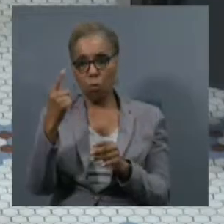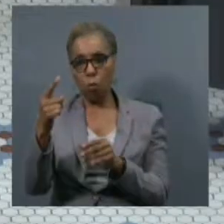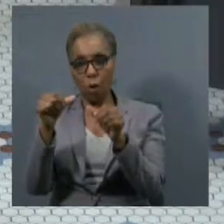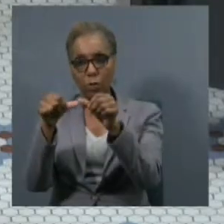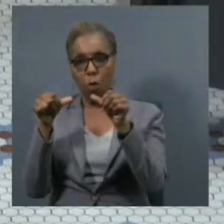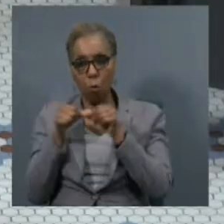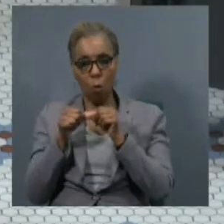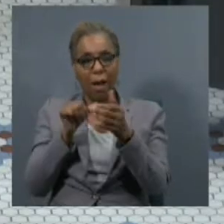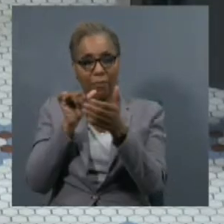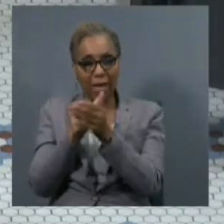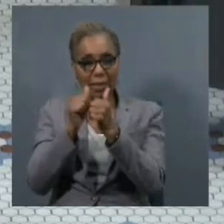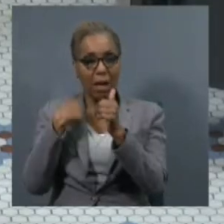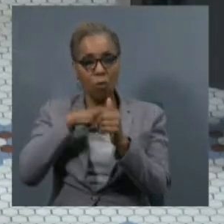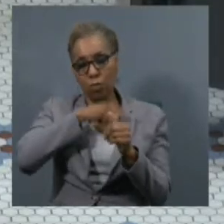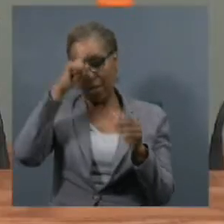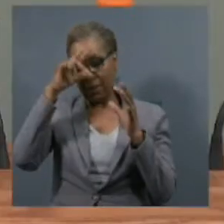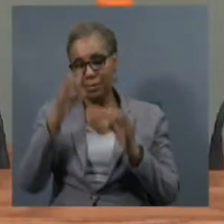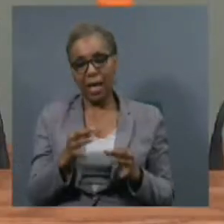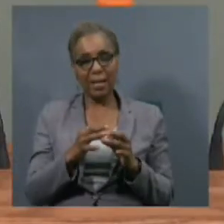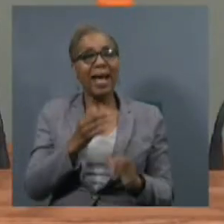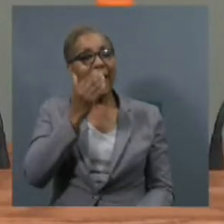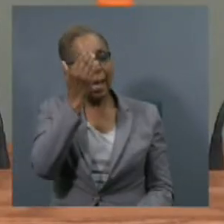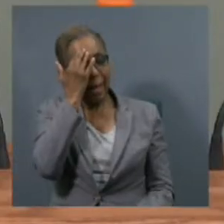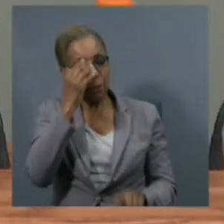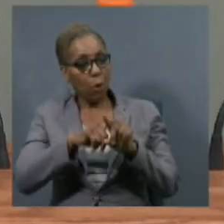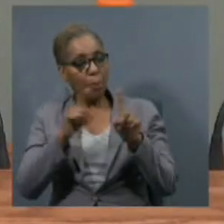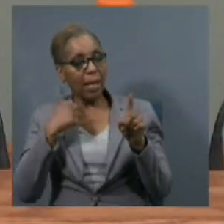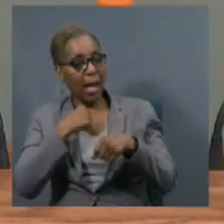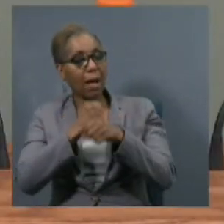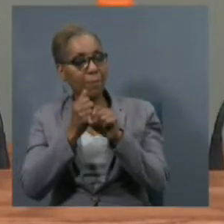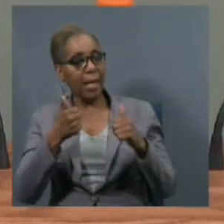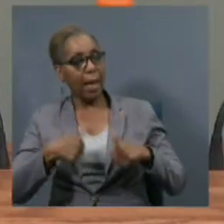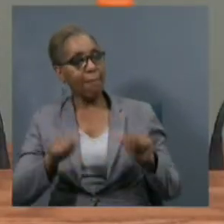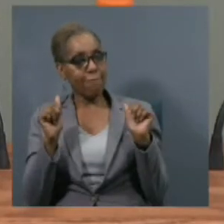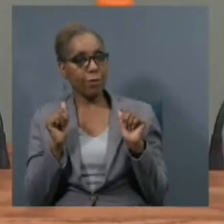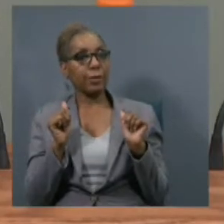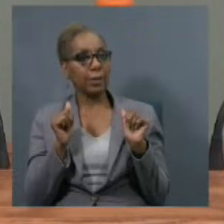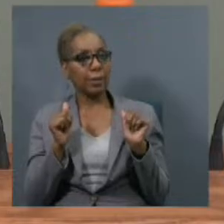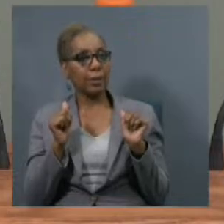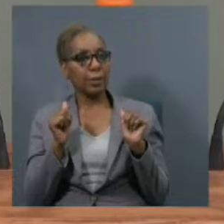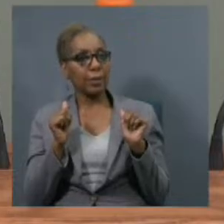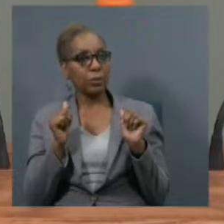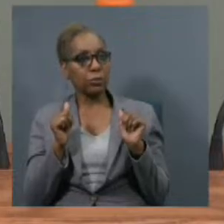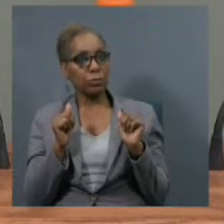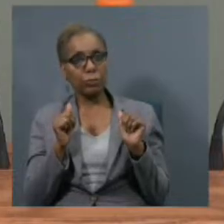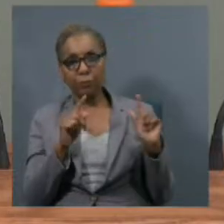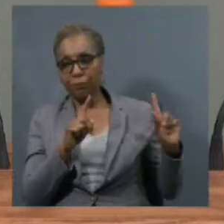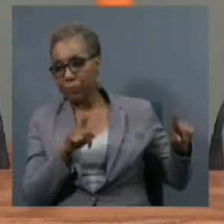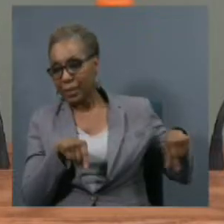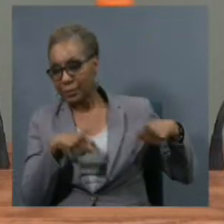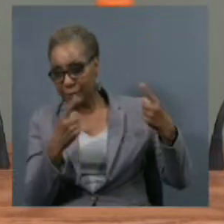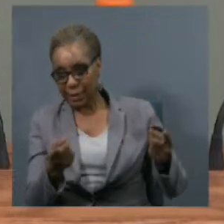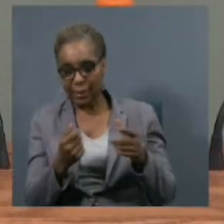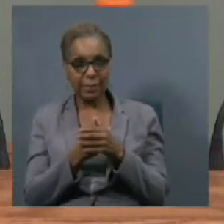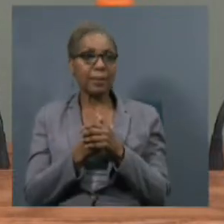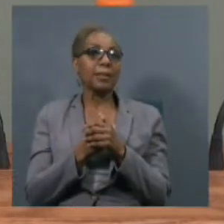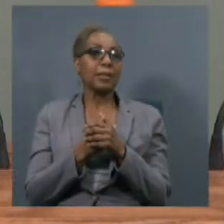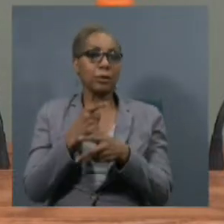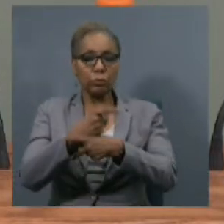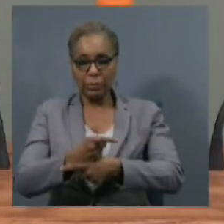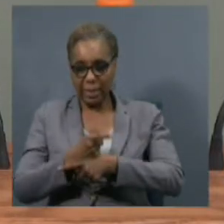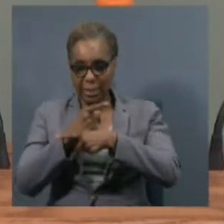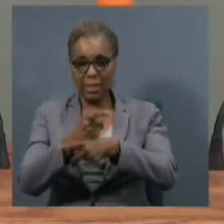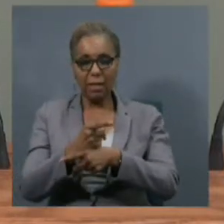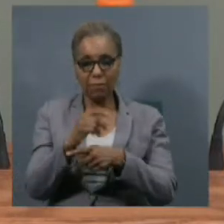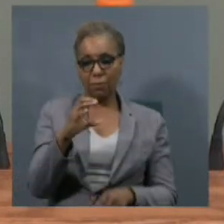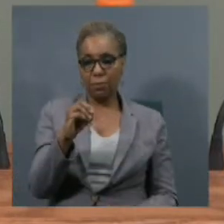that's how we made that decision. Well, I know I've made an effort to try to through the years, take care of collector streets like Chico